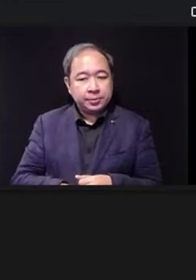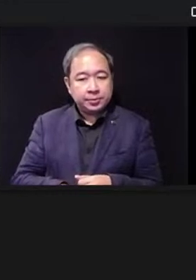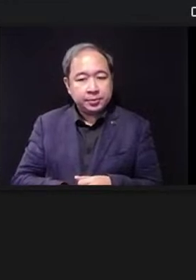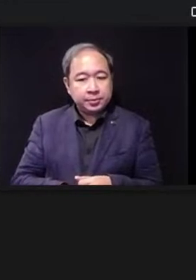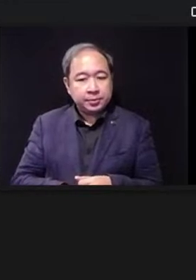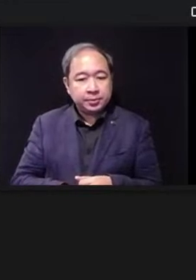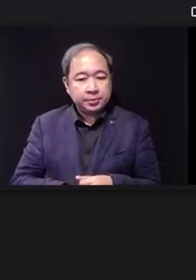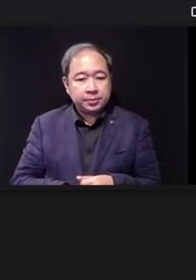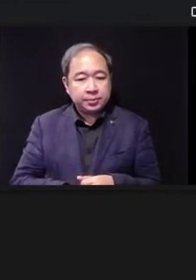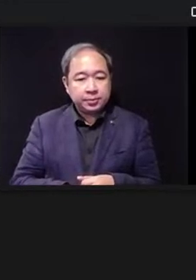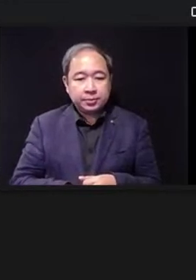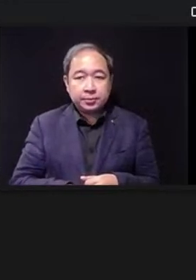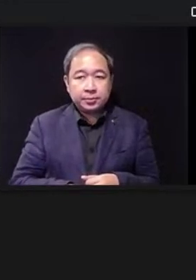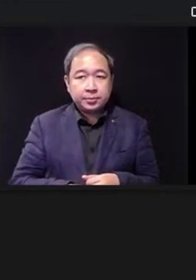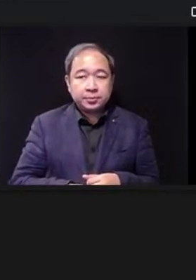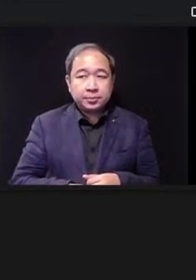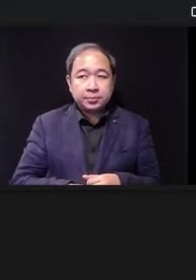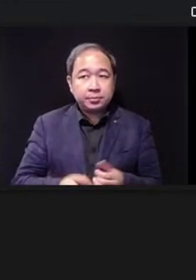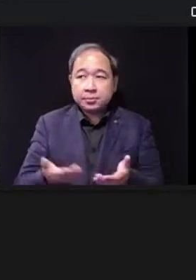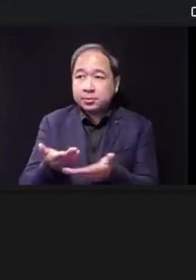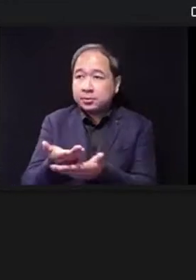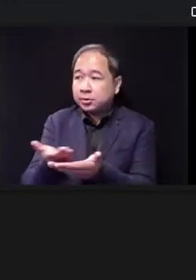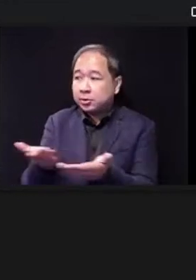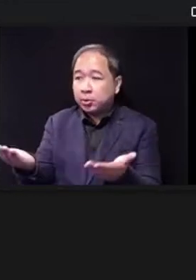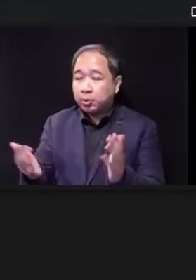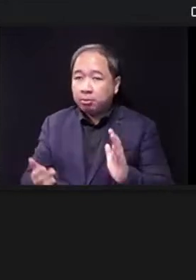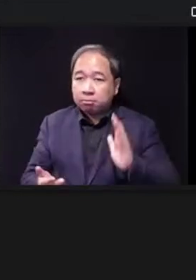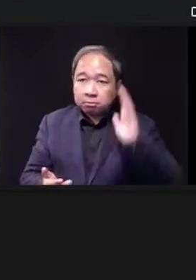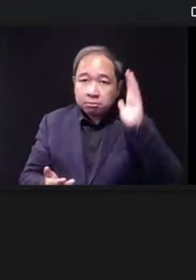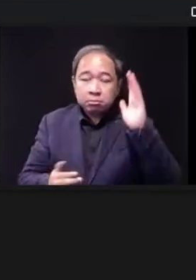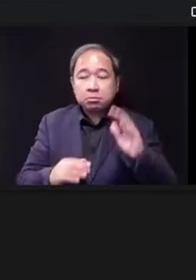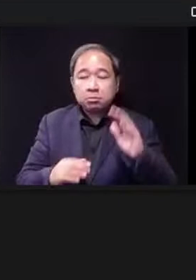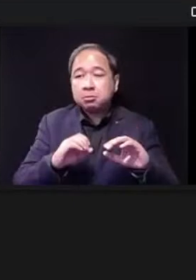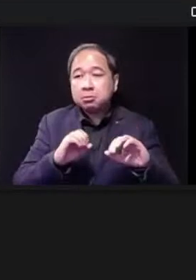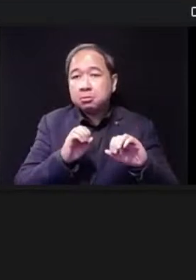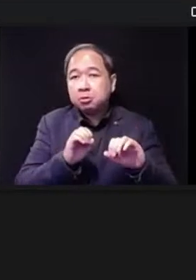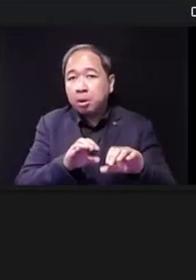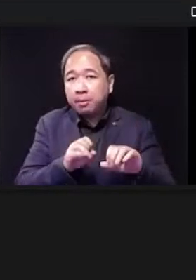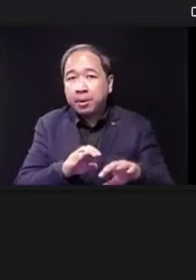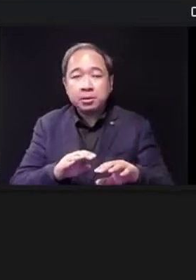If there are no comments, clarification,